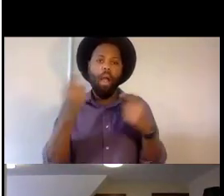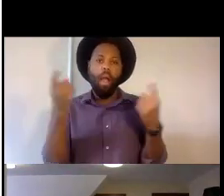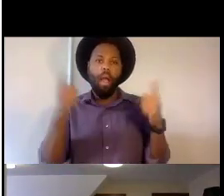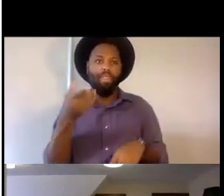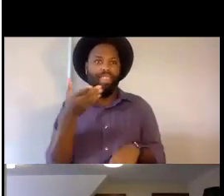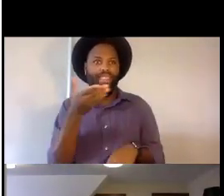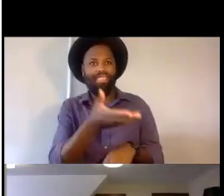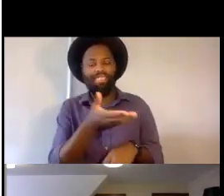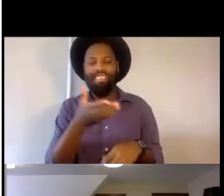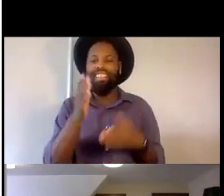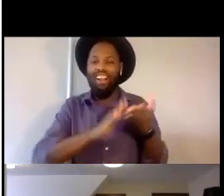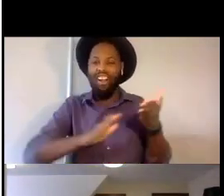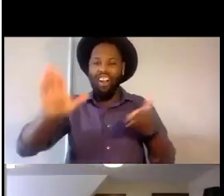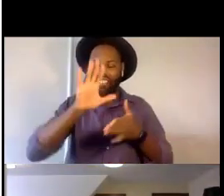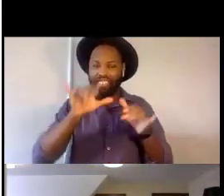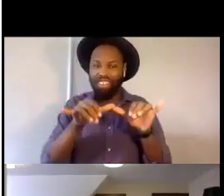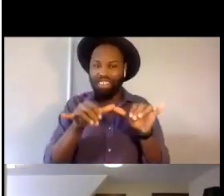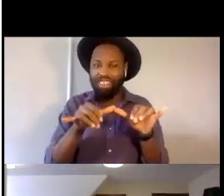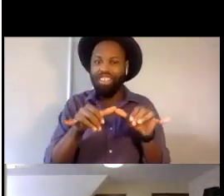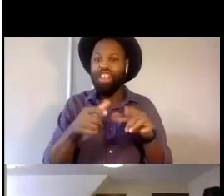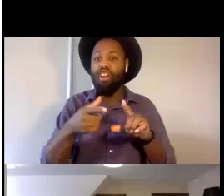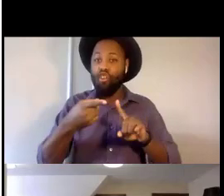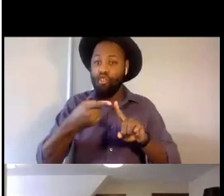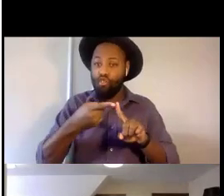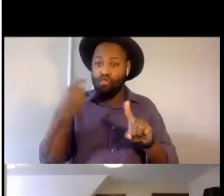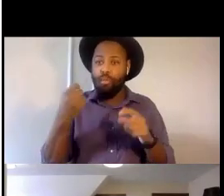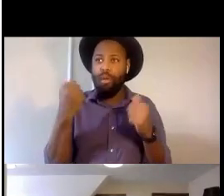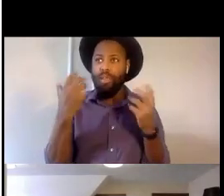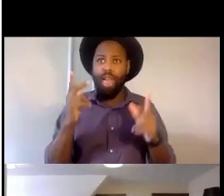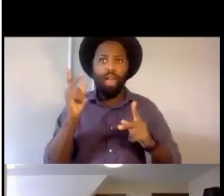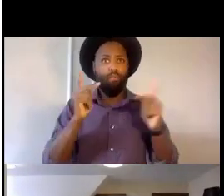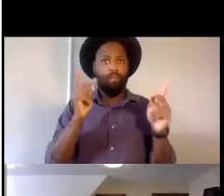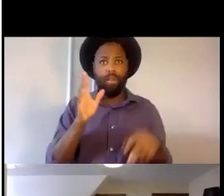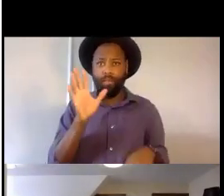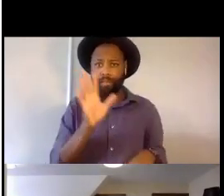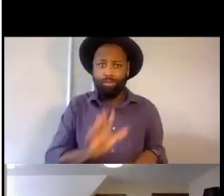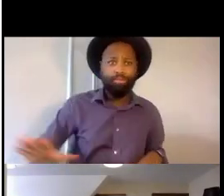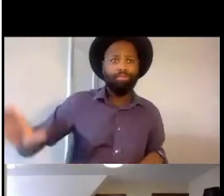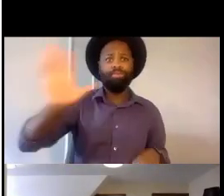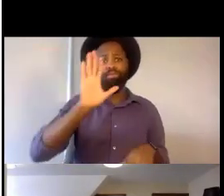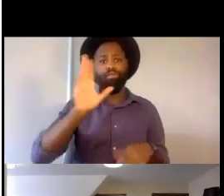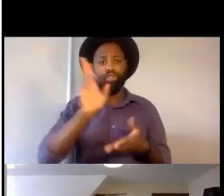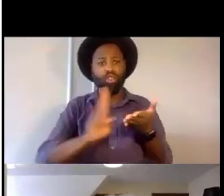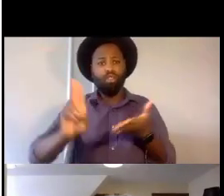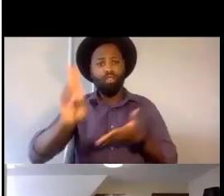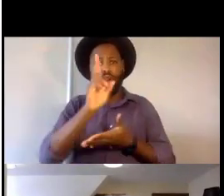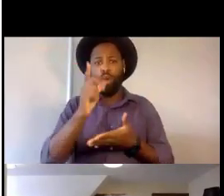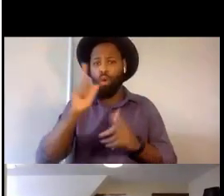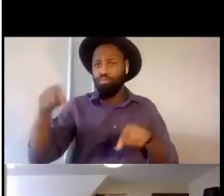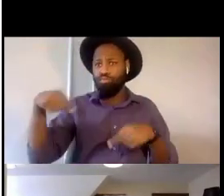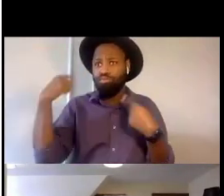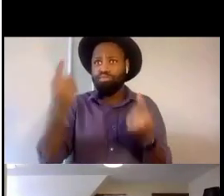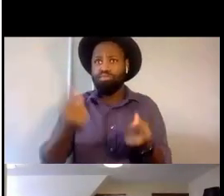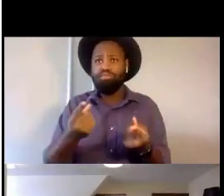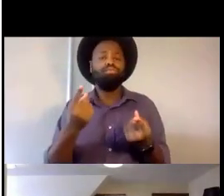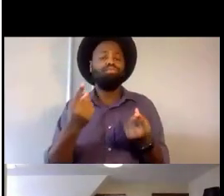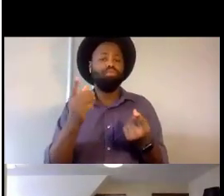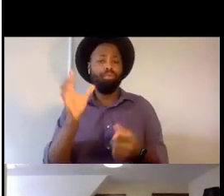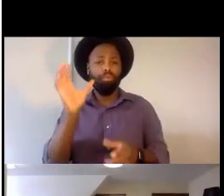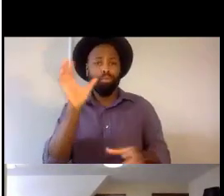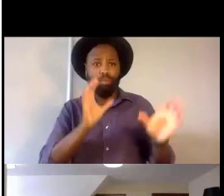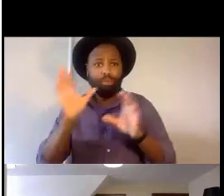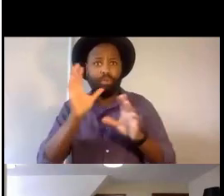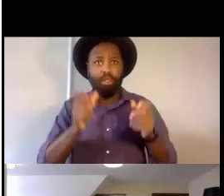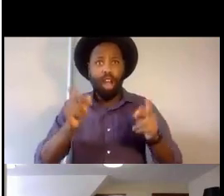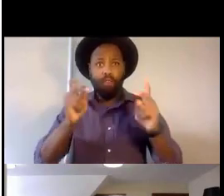result of a lot of people all across the university who have been pursuing opportunities for women